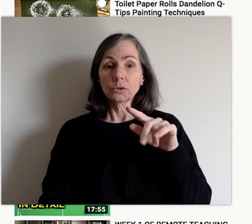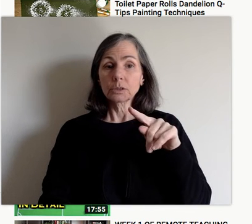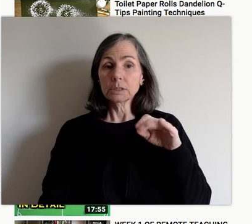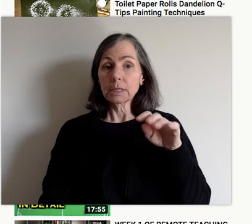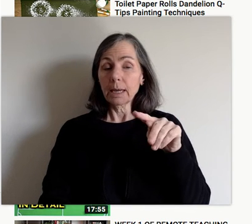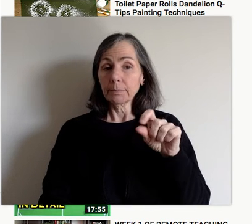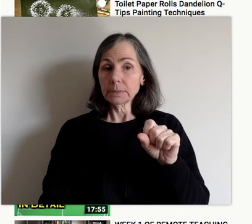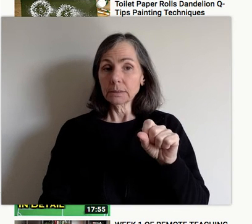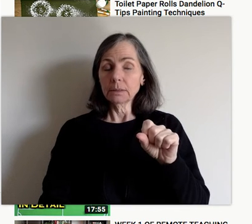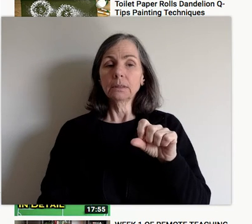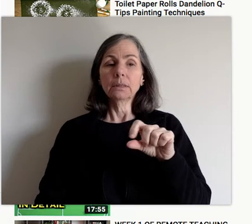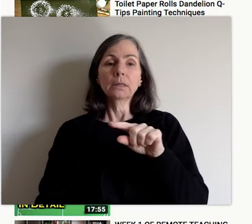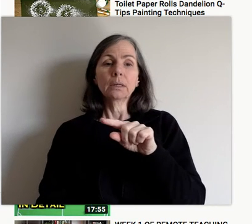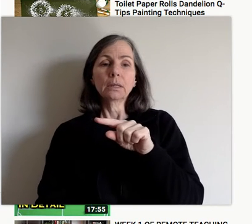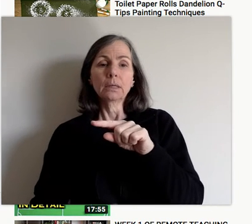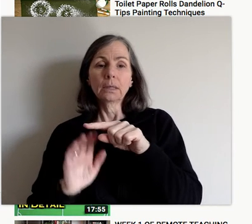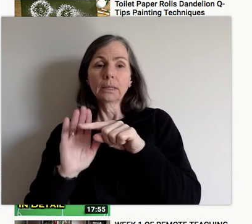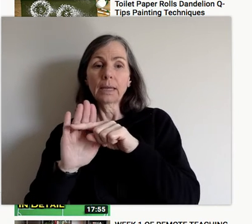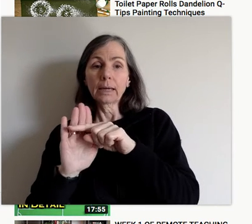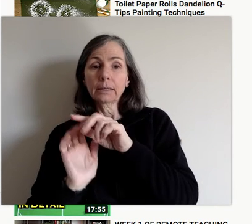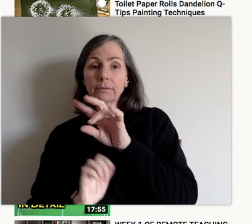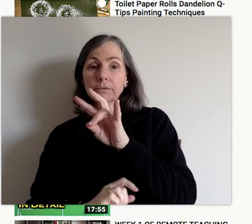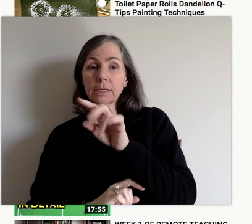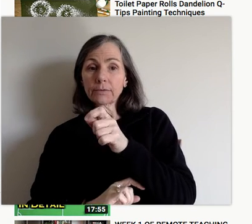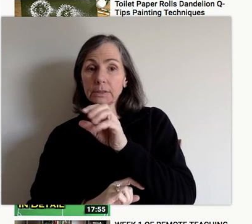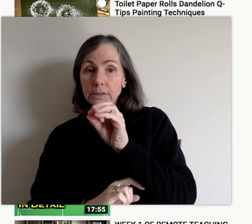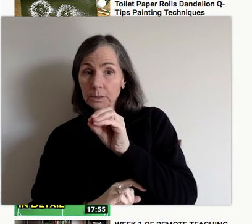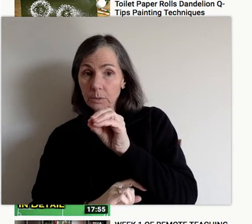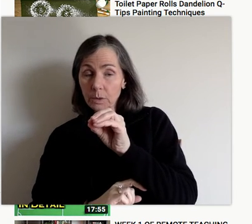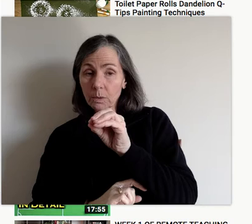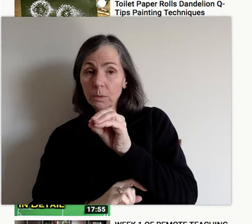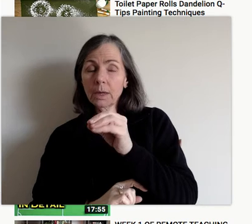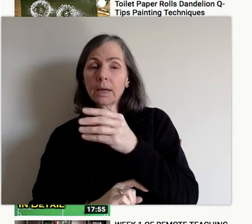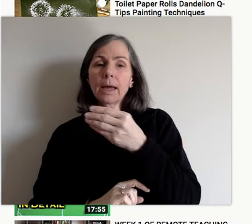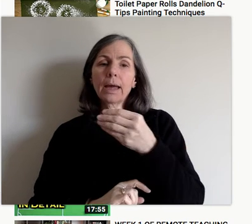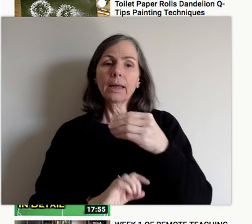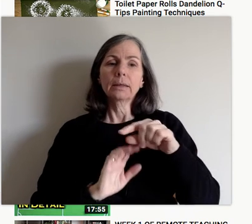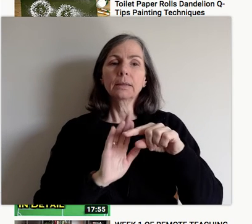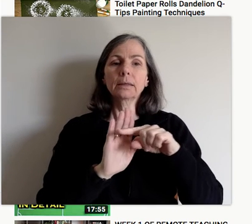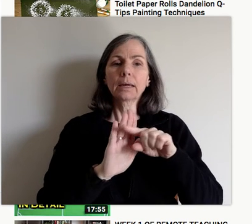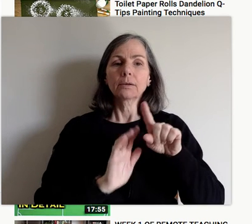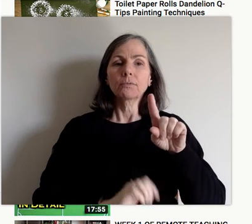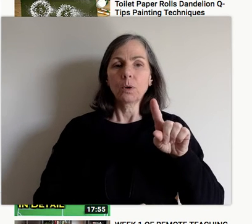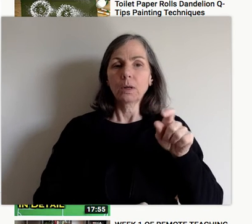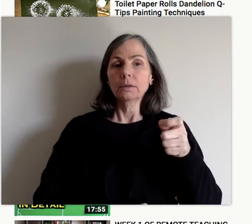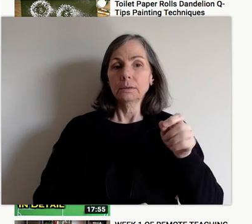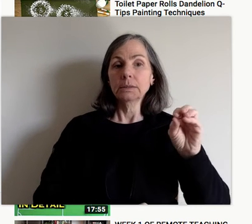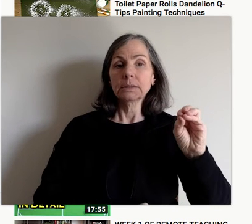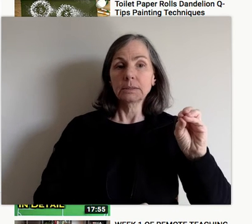-7, 0, and -1, 0.